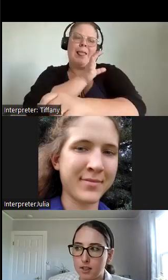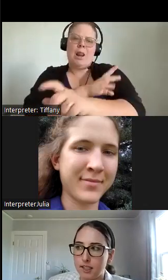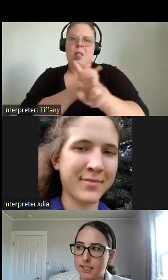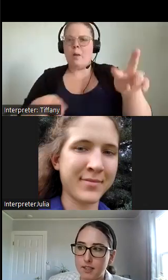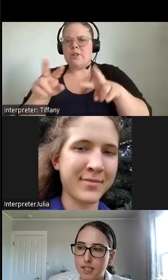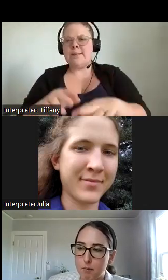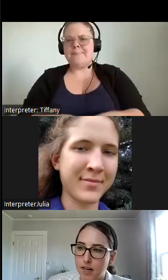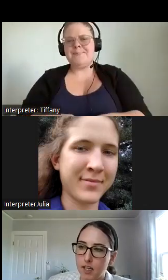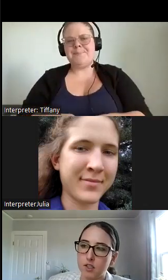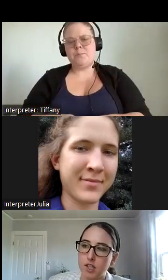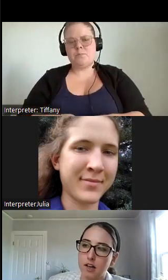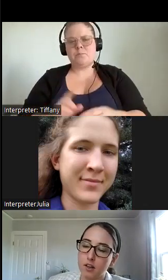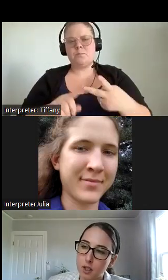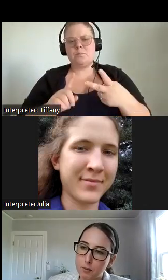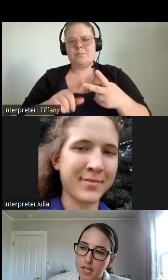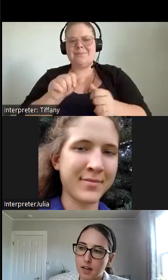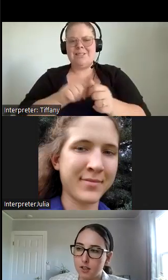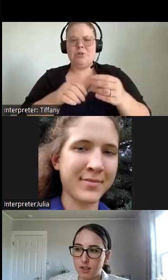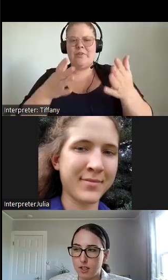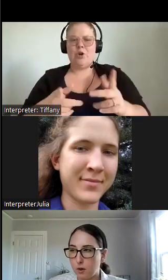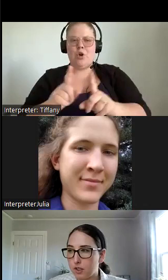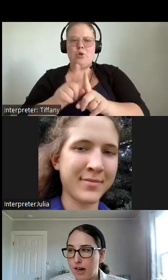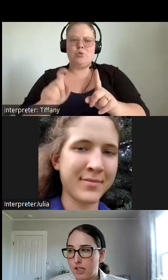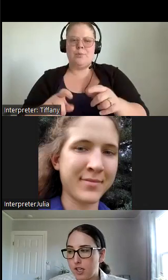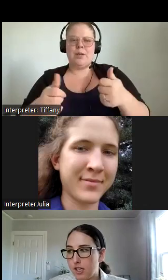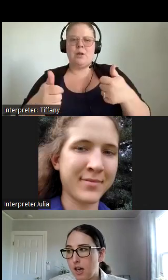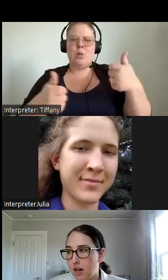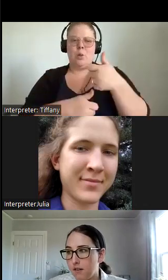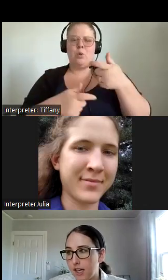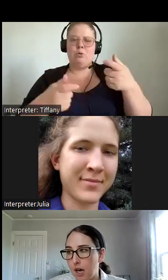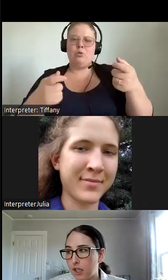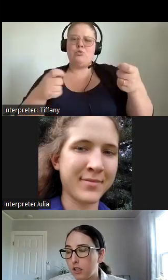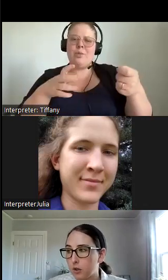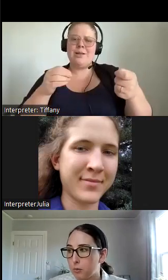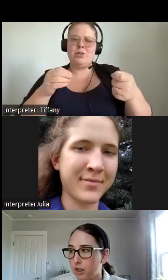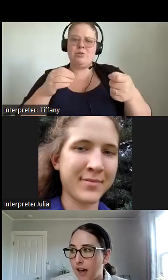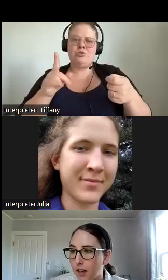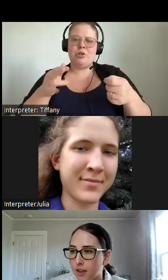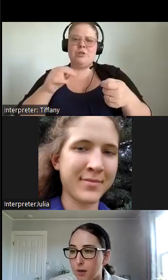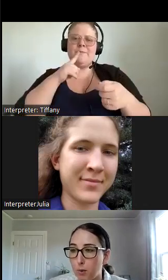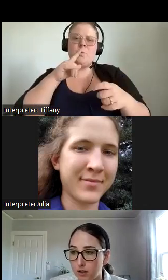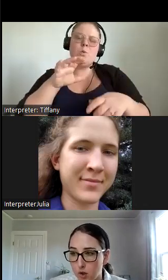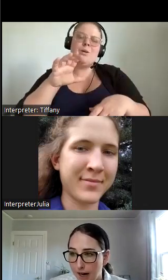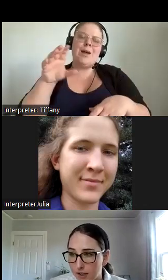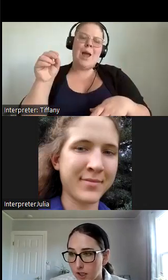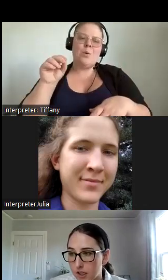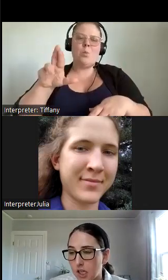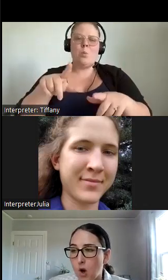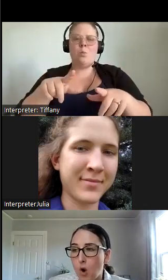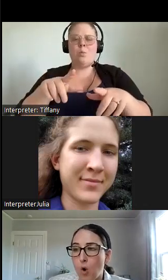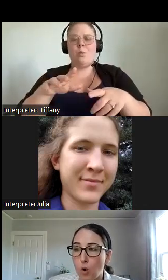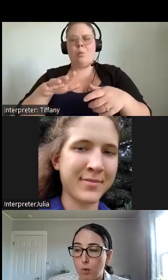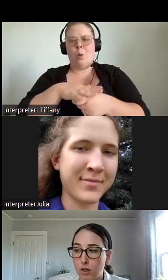essential behavioral health safety net provider shall also be under the control and direction of a county or local board of health, a board of